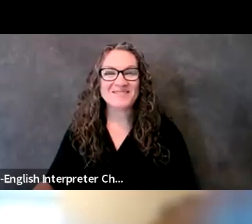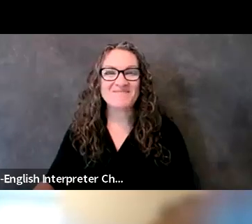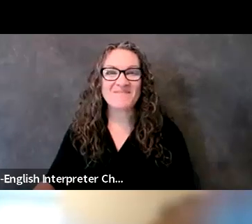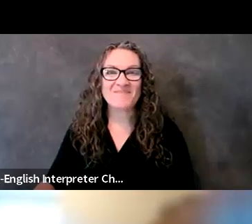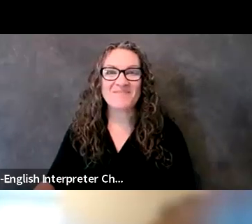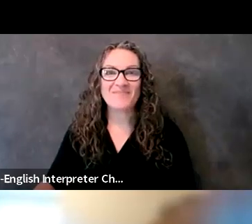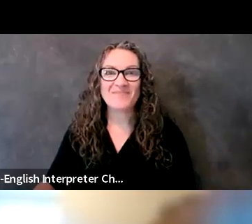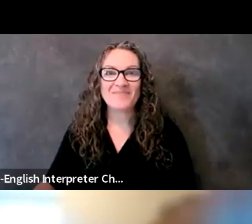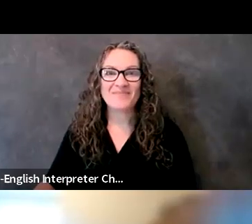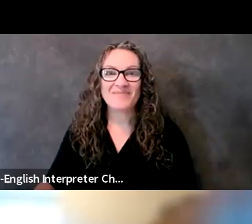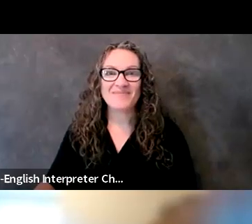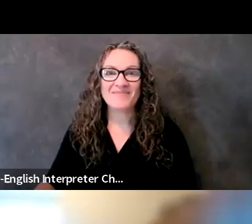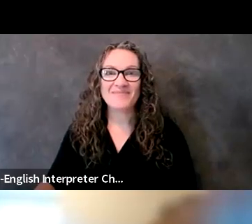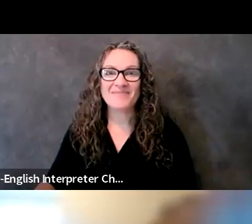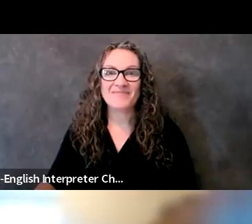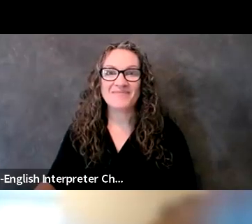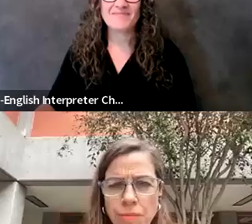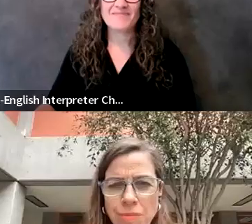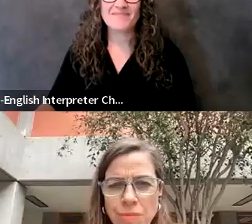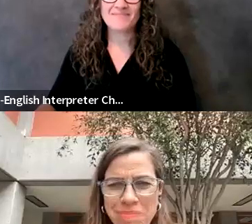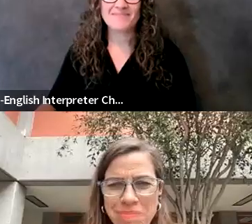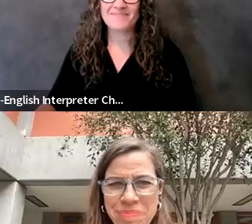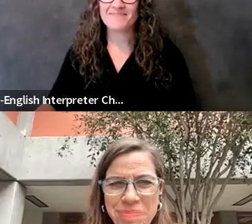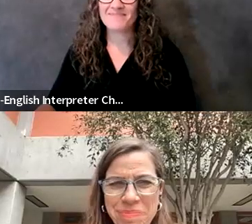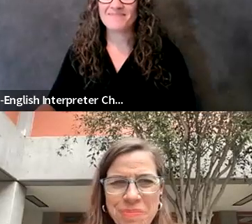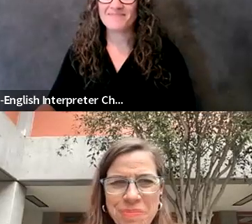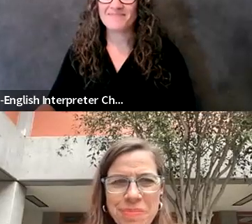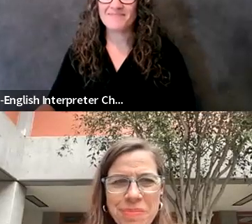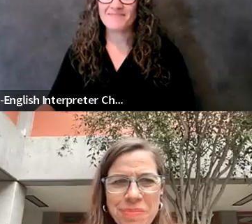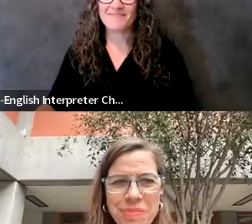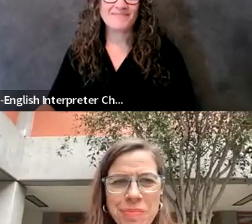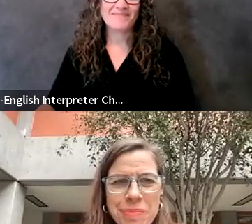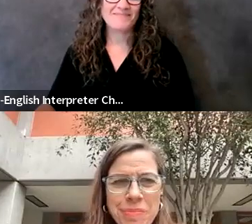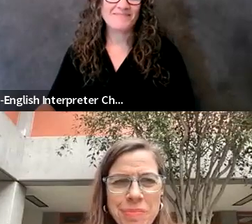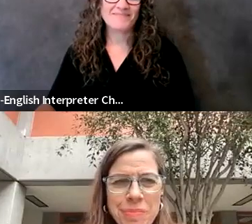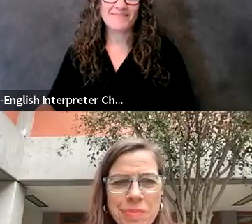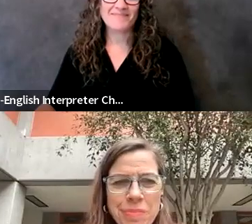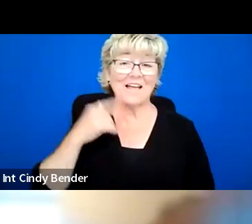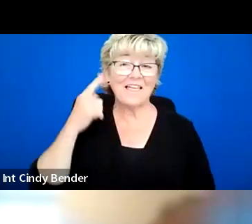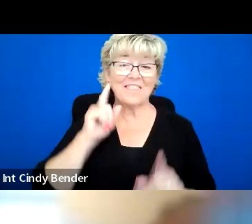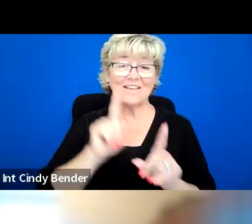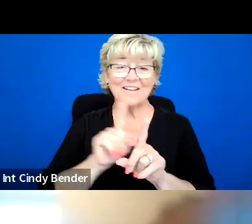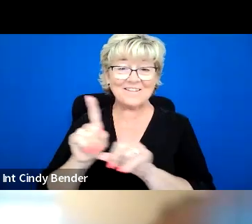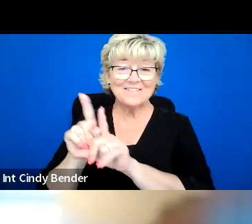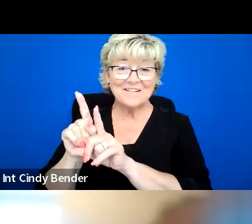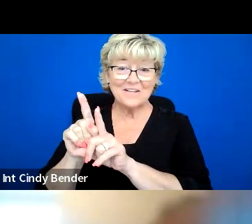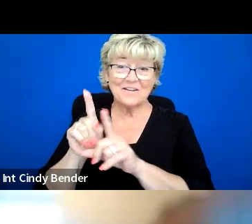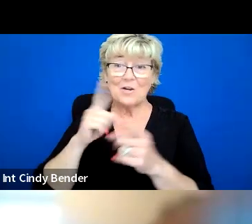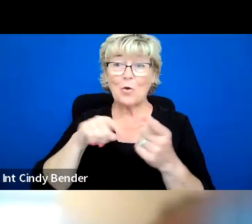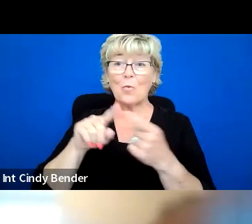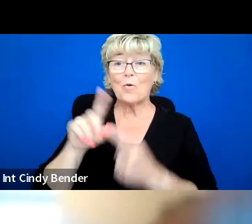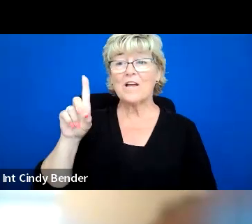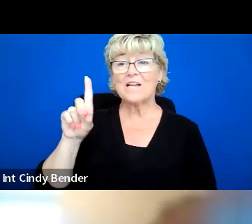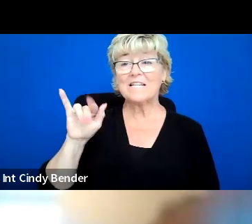to Sina. Thank you. I think also when Denise brought